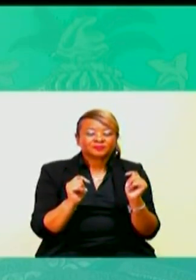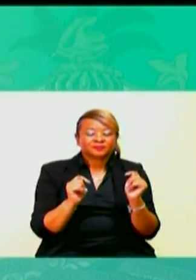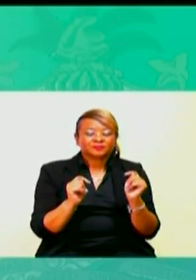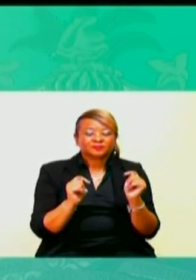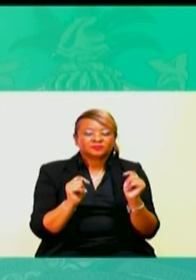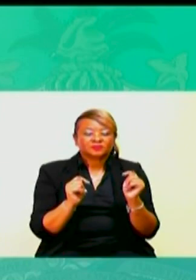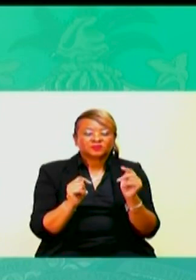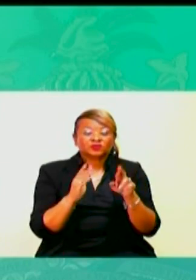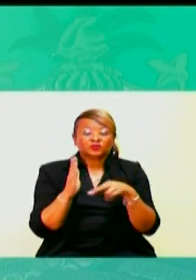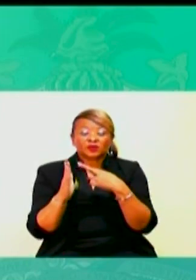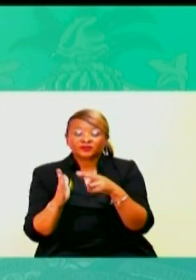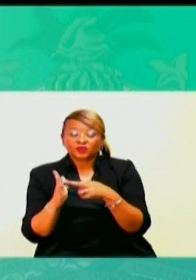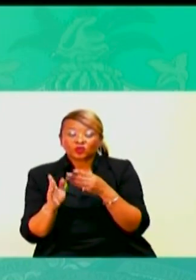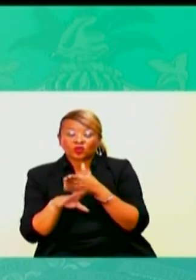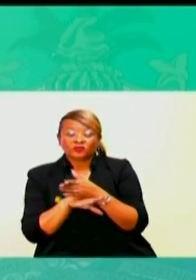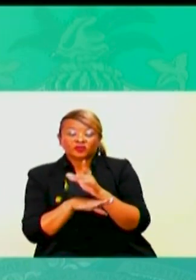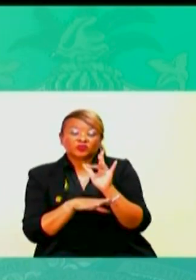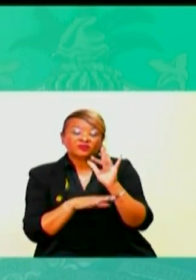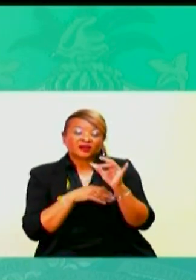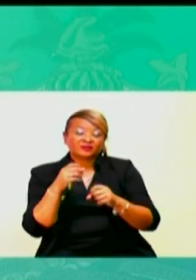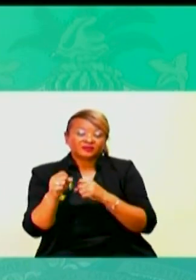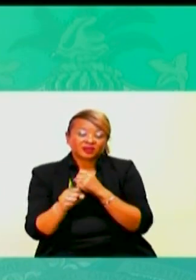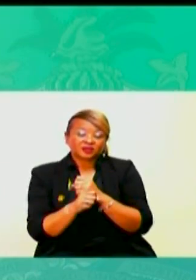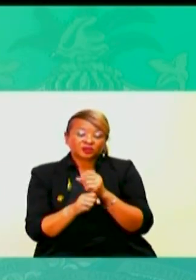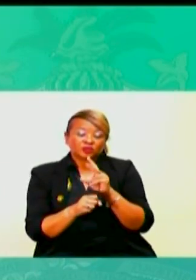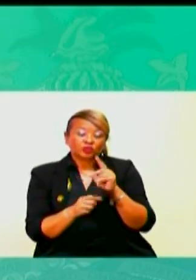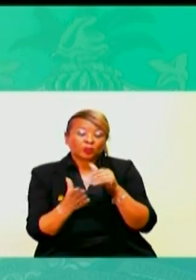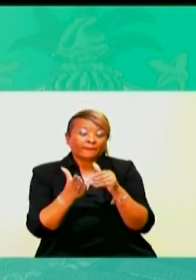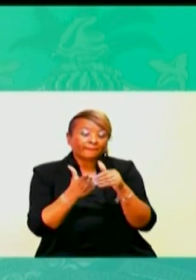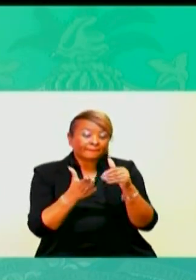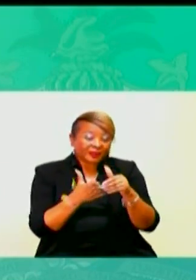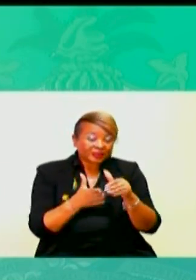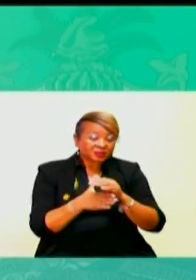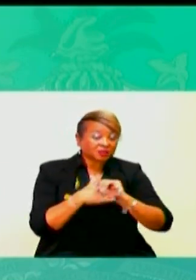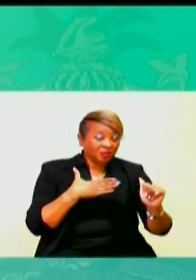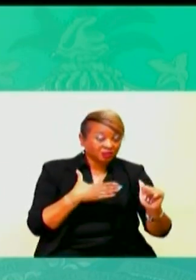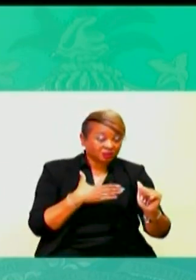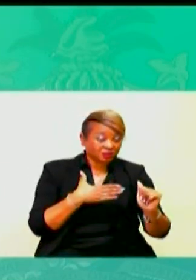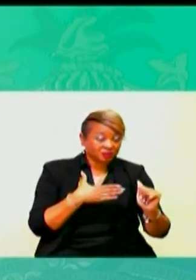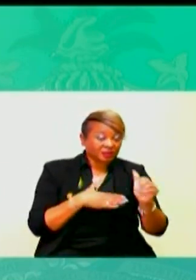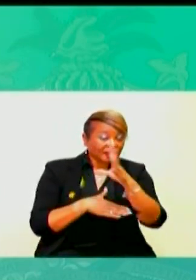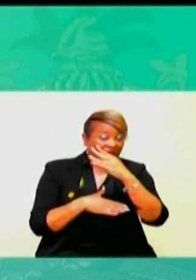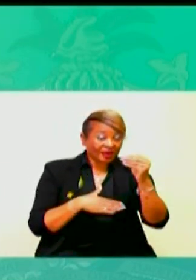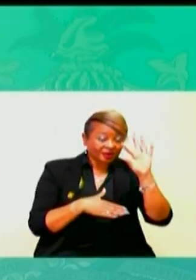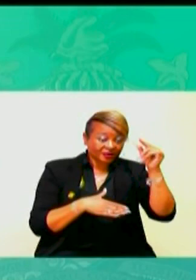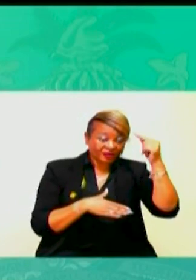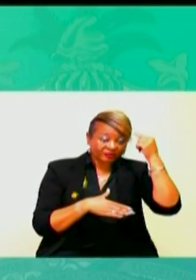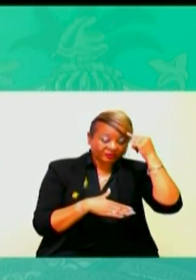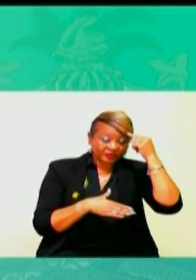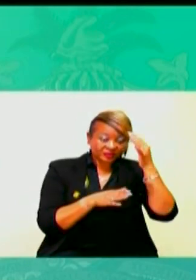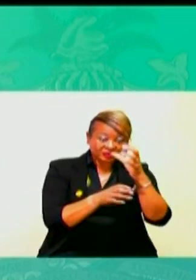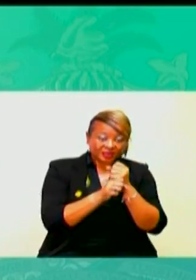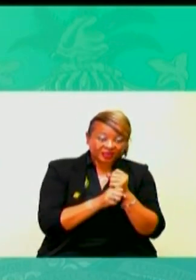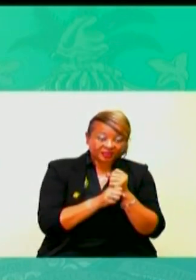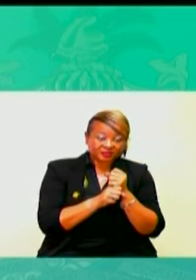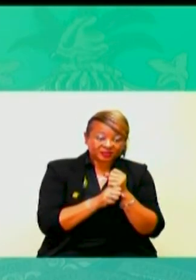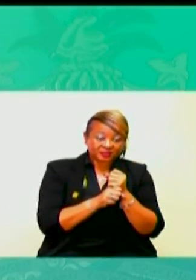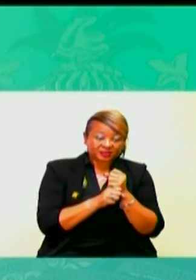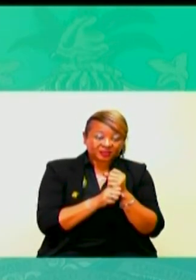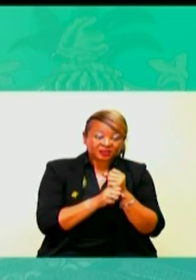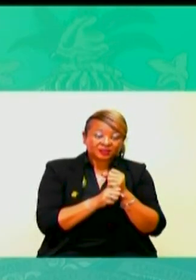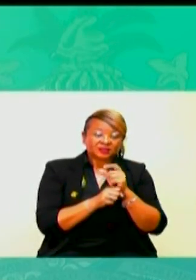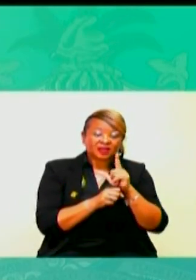The revenue over 25 years to them is over $2 billion. And the government then gets the